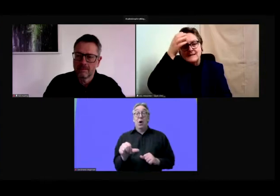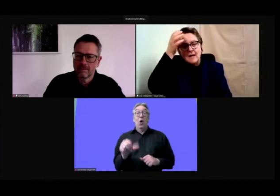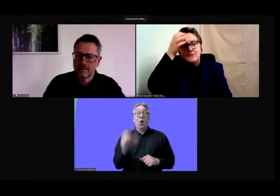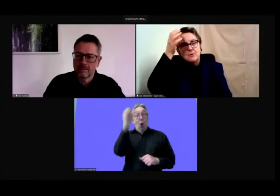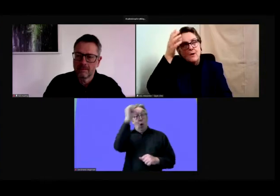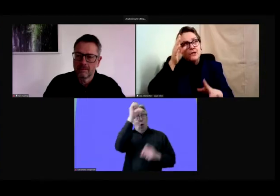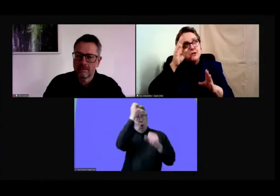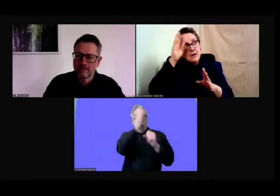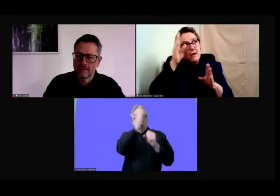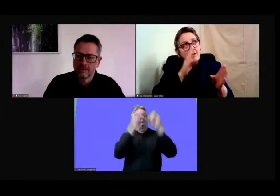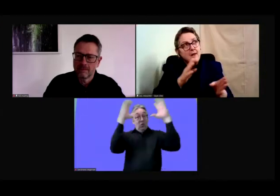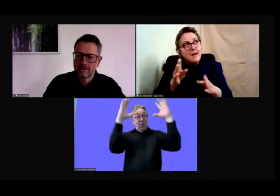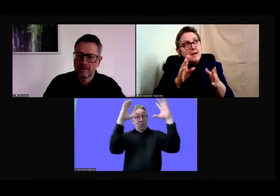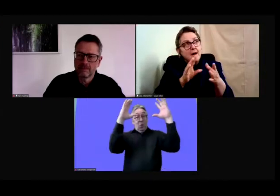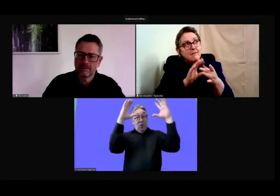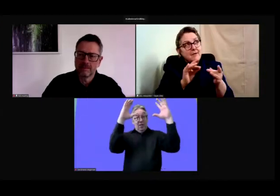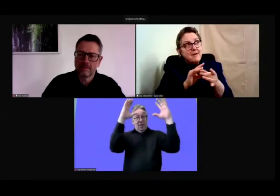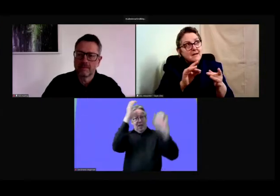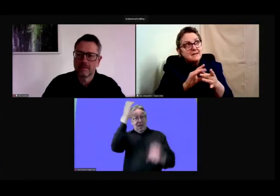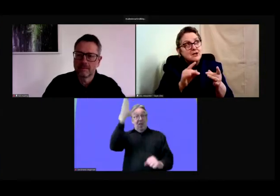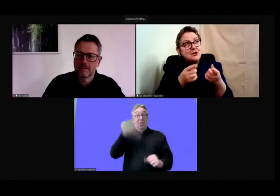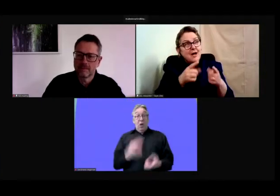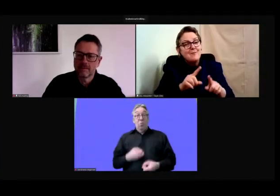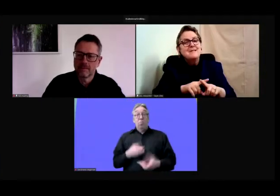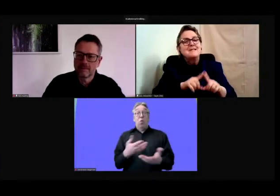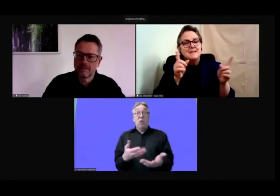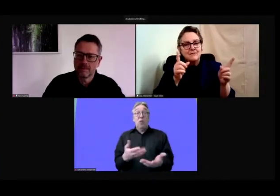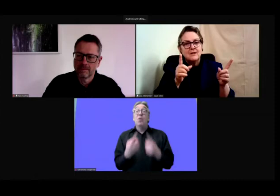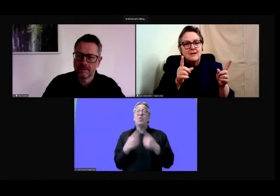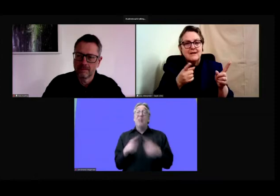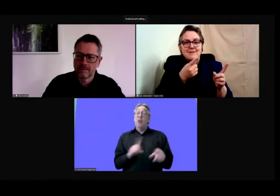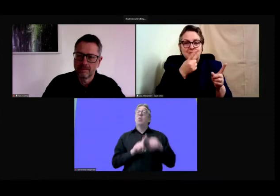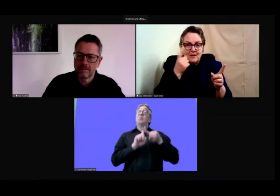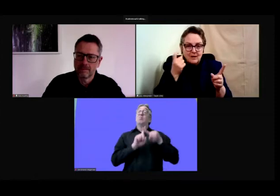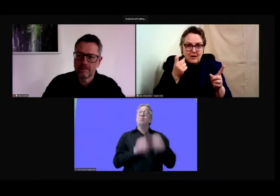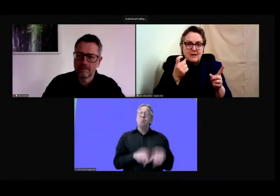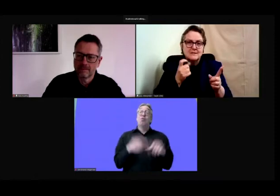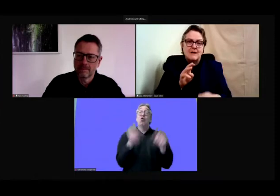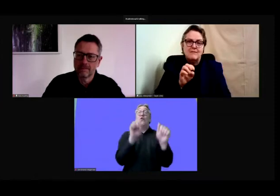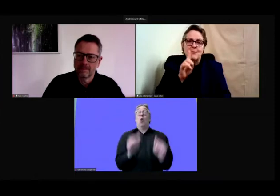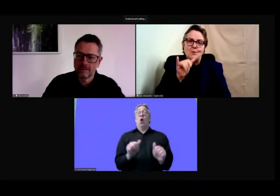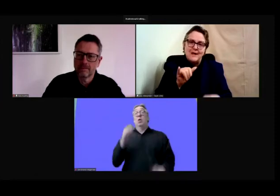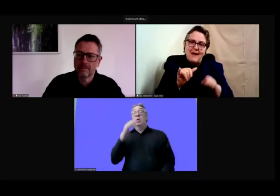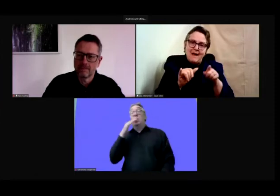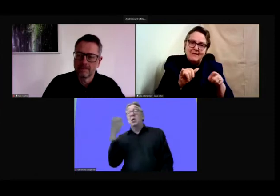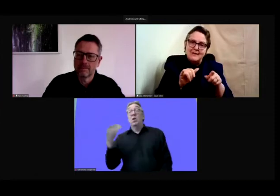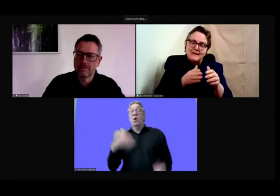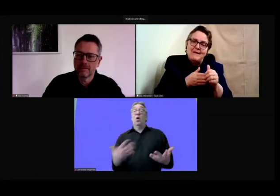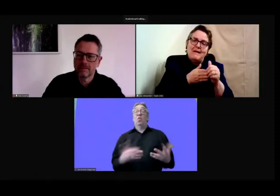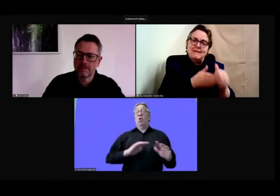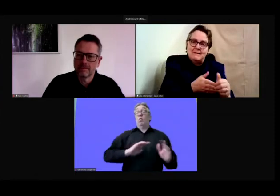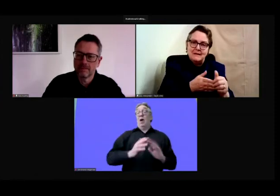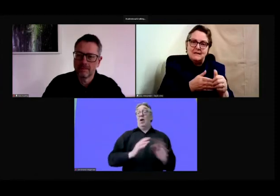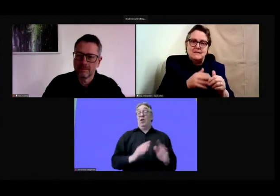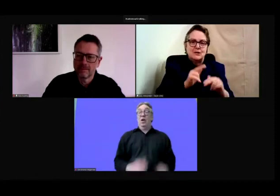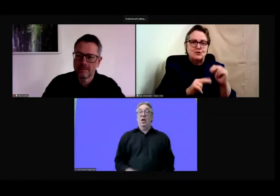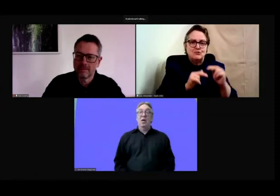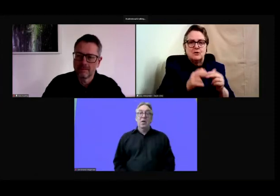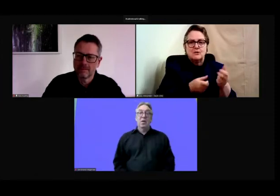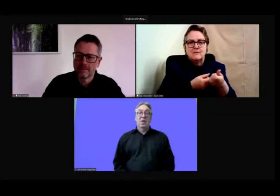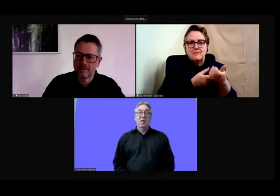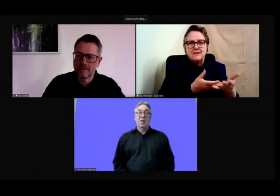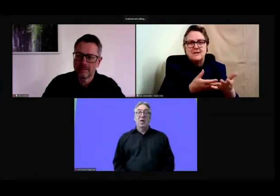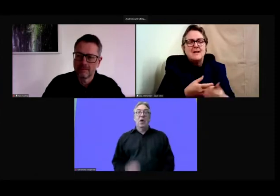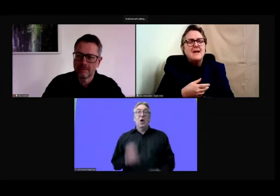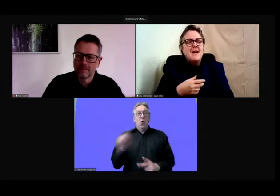to the modality-specific differences. So that's what I try to get at. And you also asked what I mean with cognition